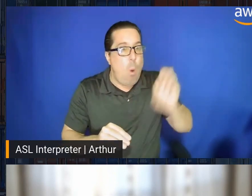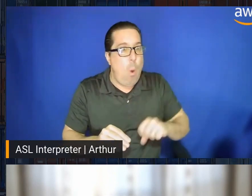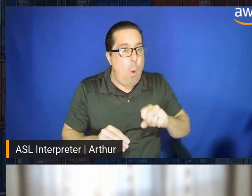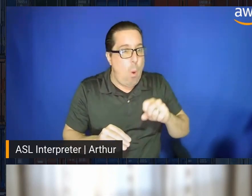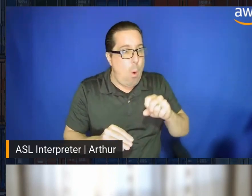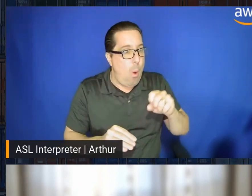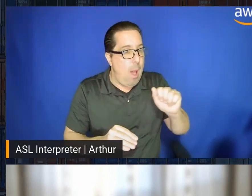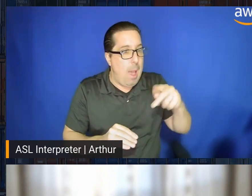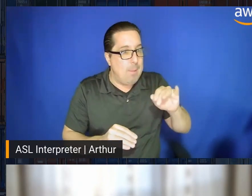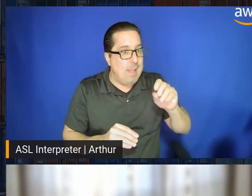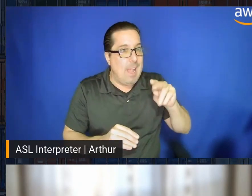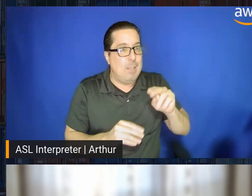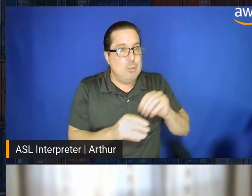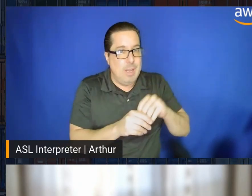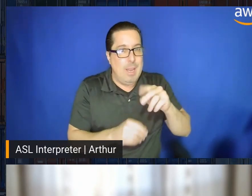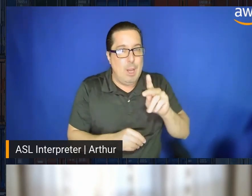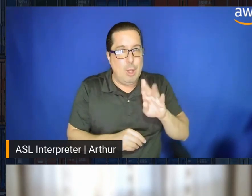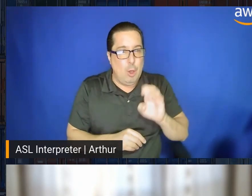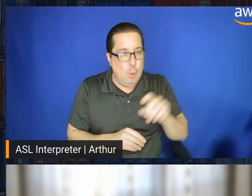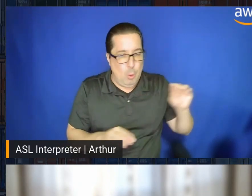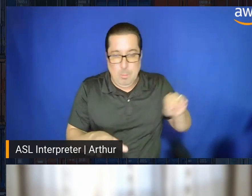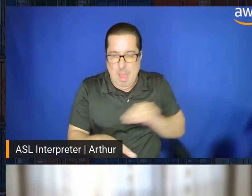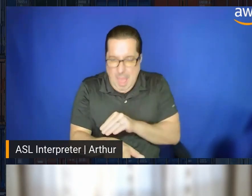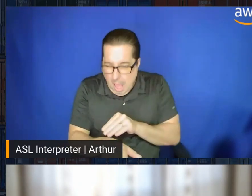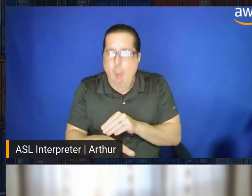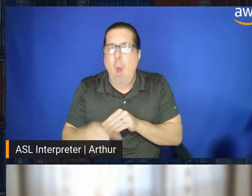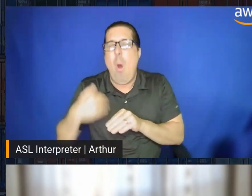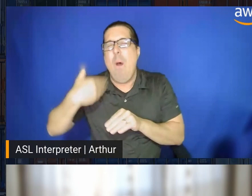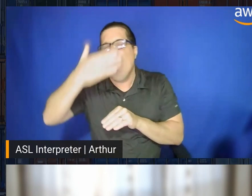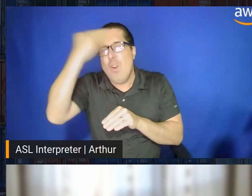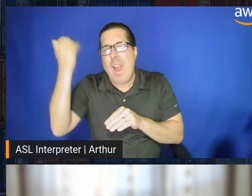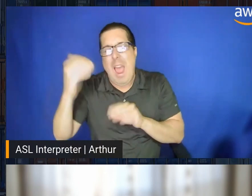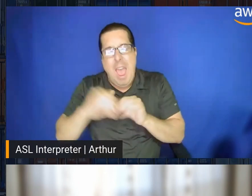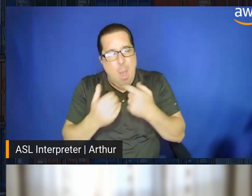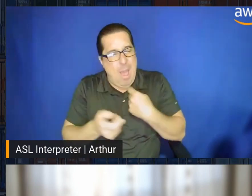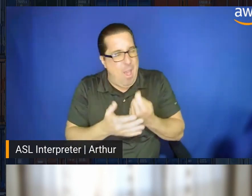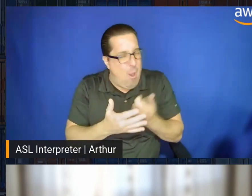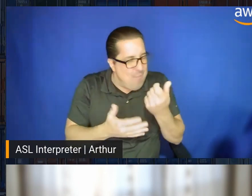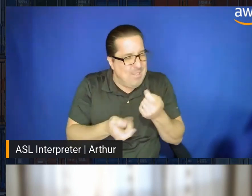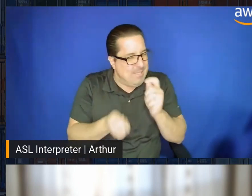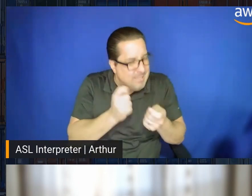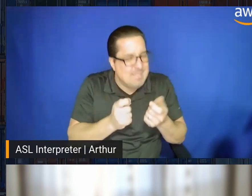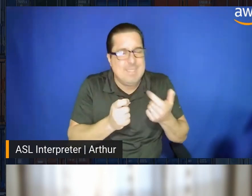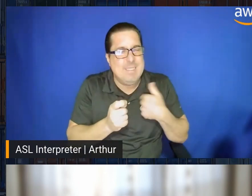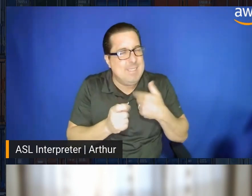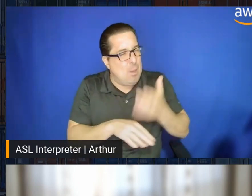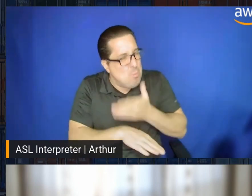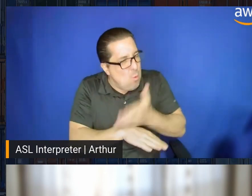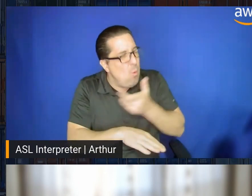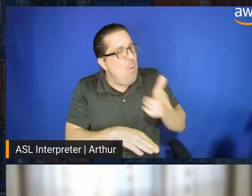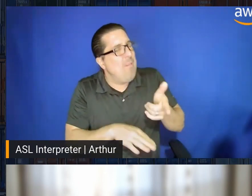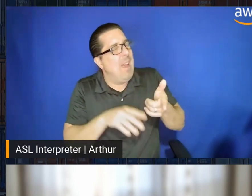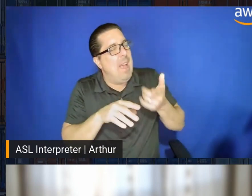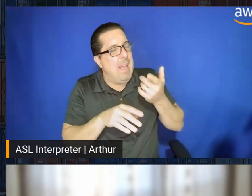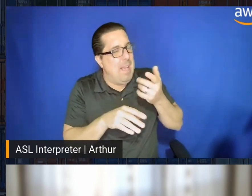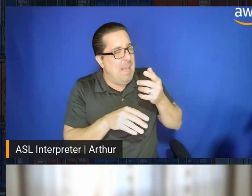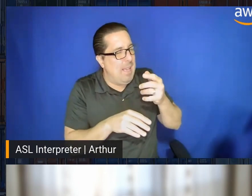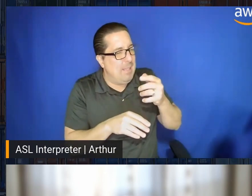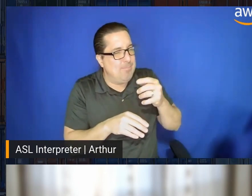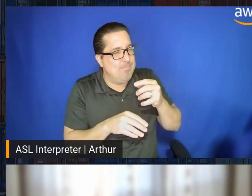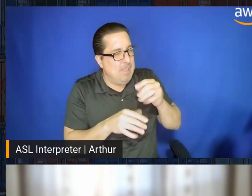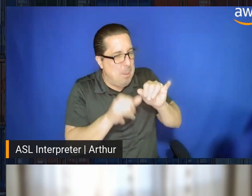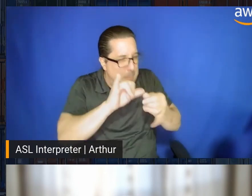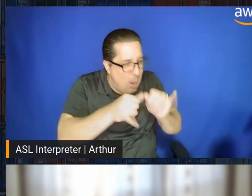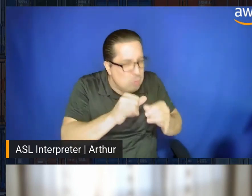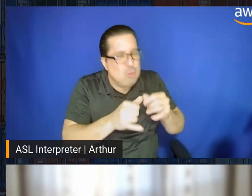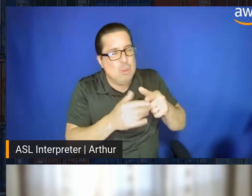did that and it was a lot of work, and now you're trying to like, oh, how can I improve or see, measure? You don't have to muck with